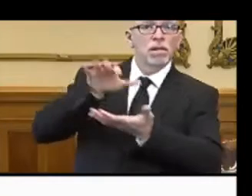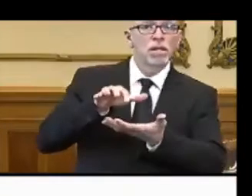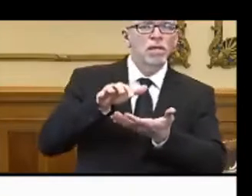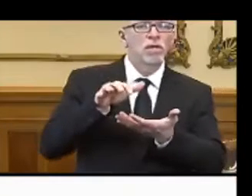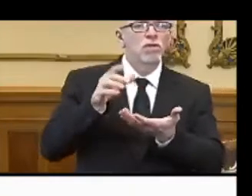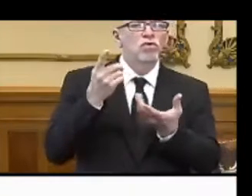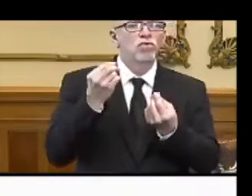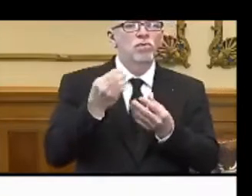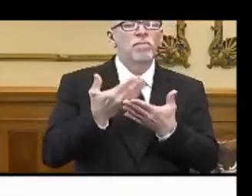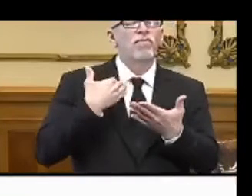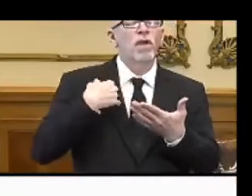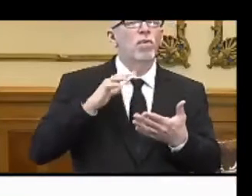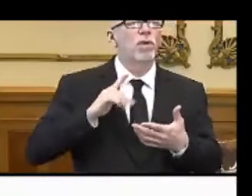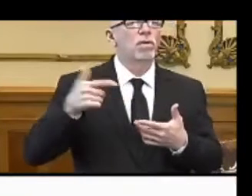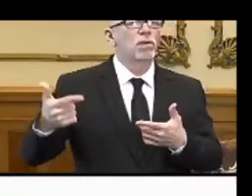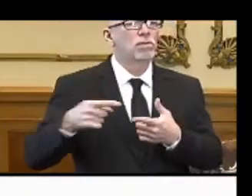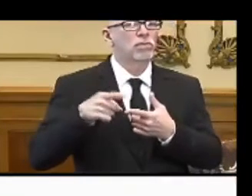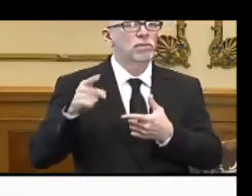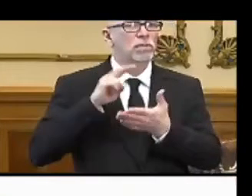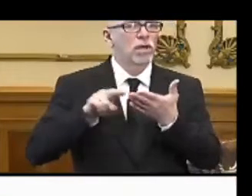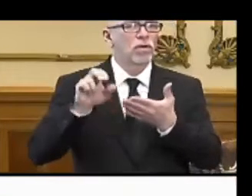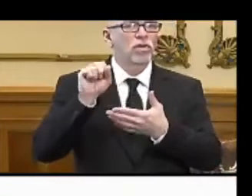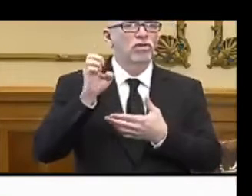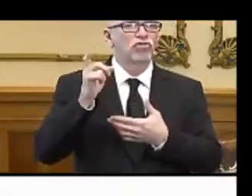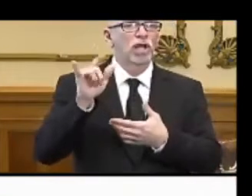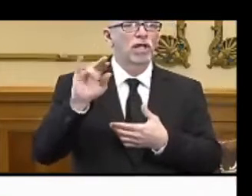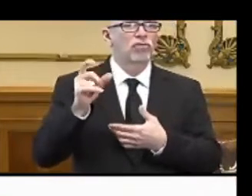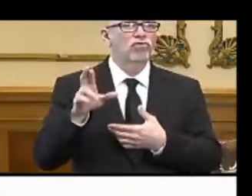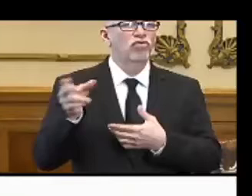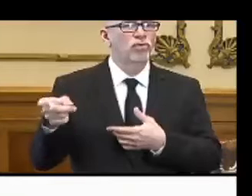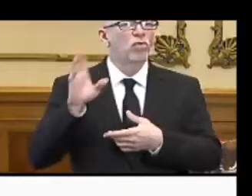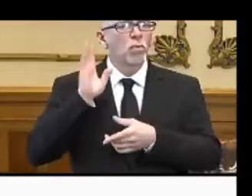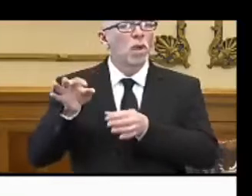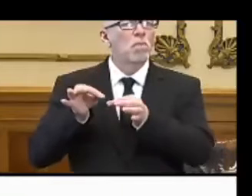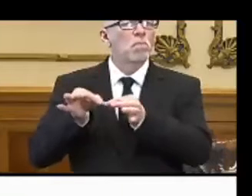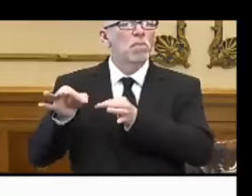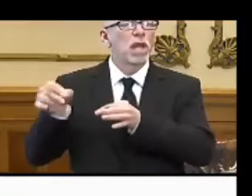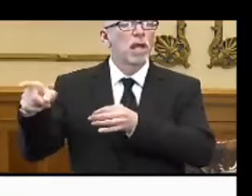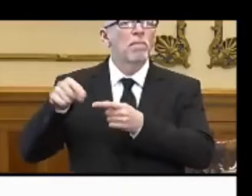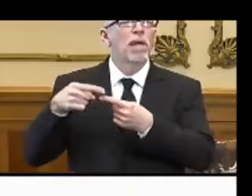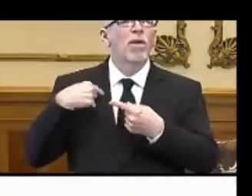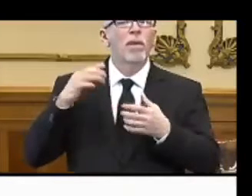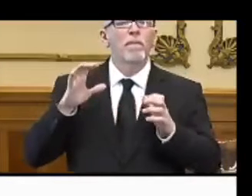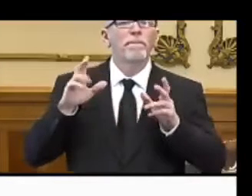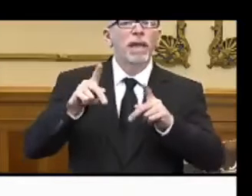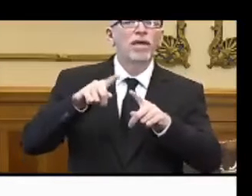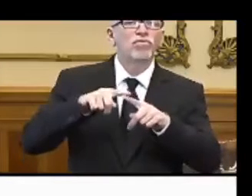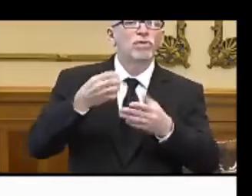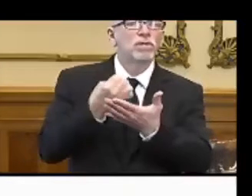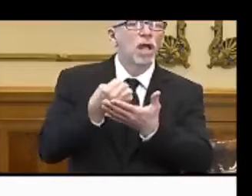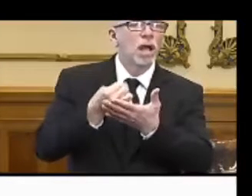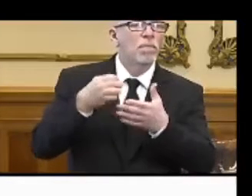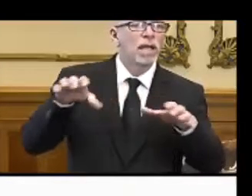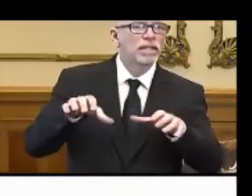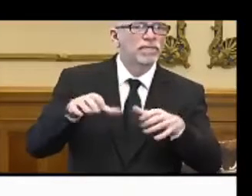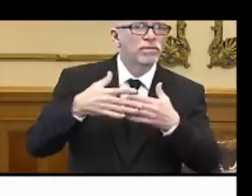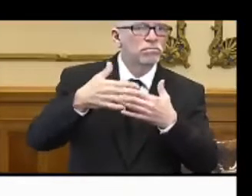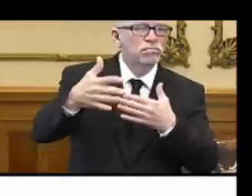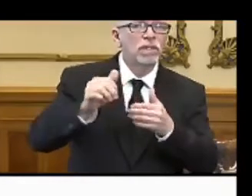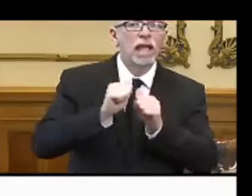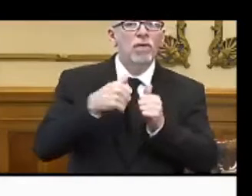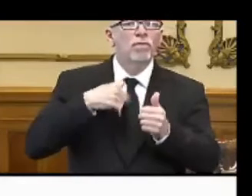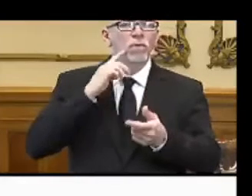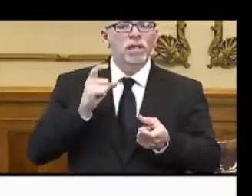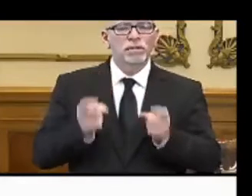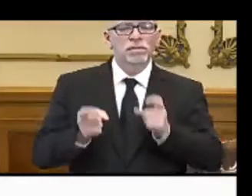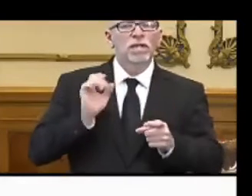before I turn it over to Secretary Schellinger, who's going to talk about our return to economic activity, adapting our